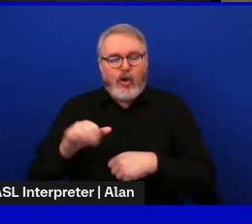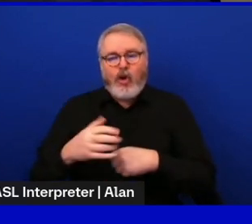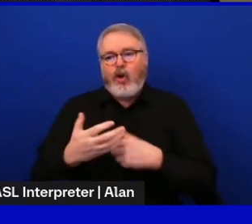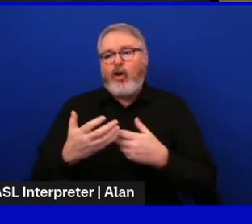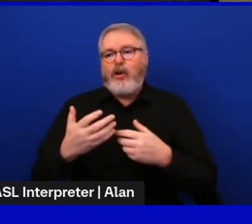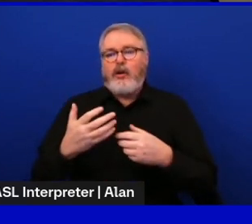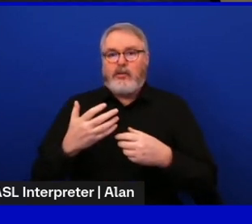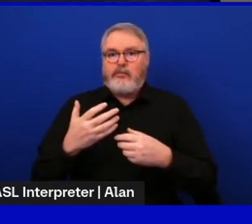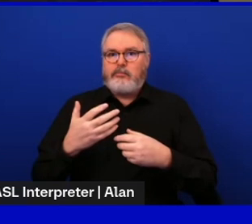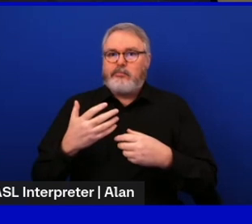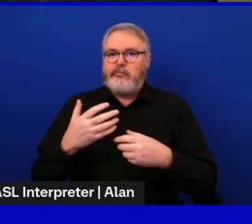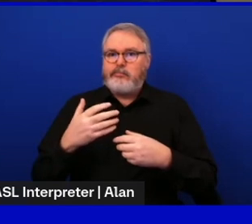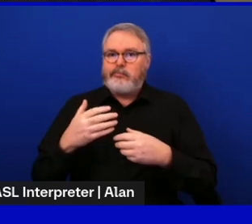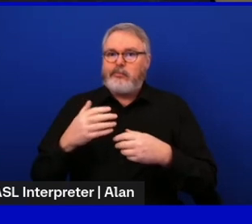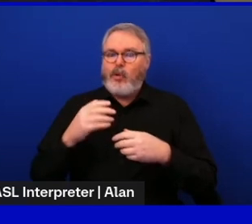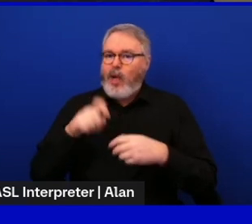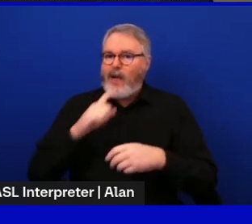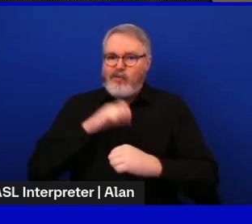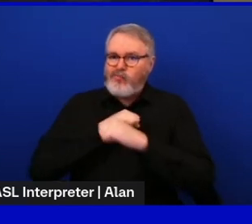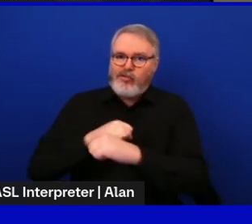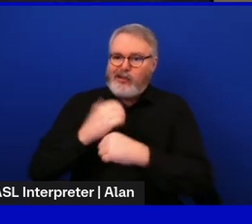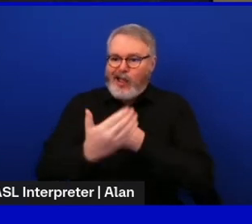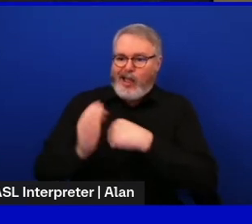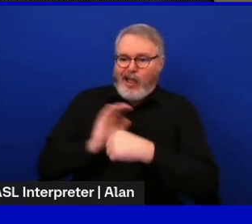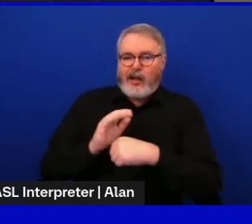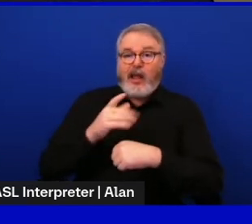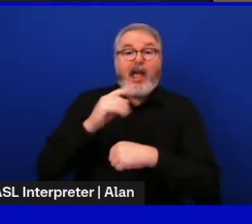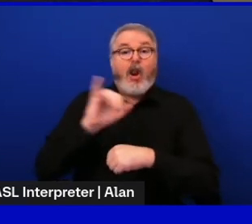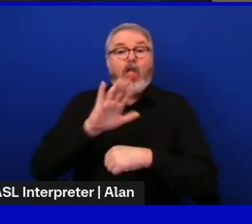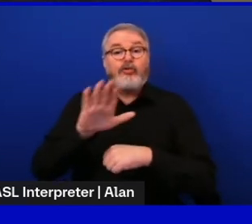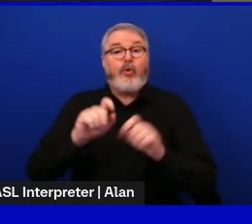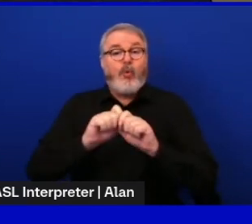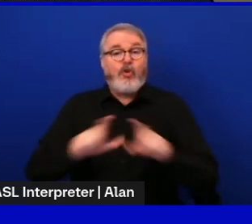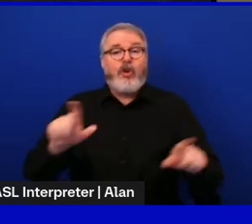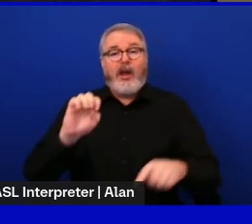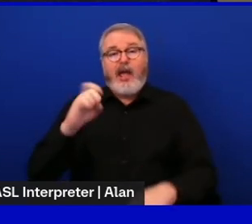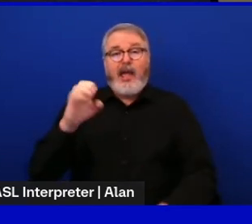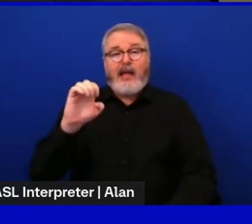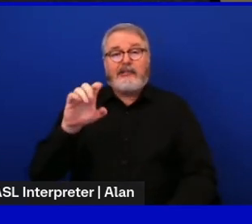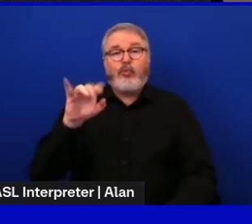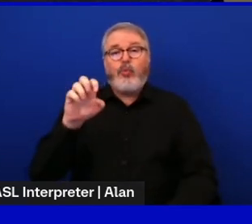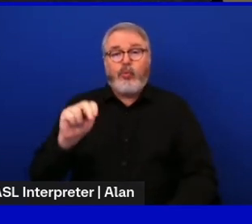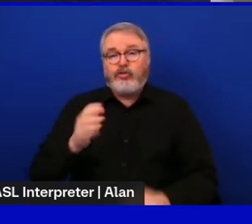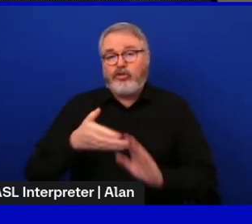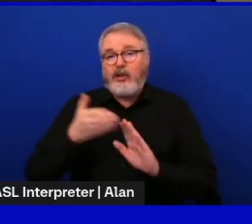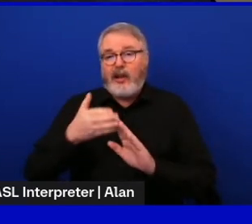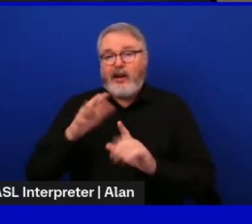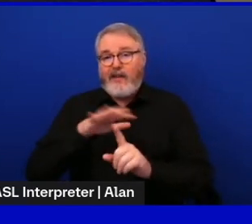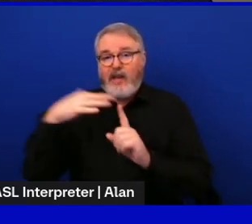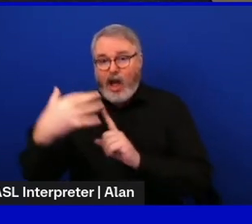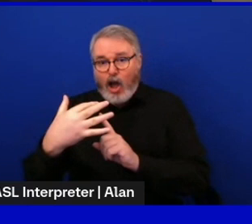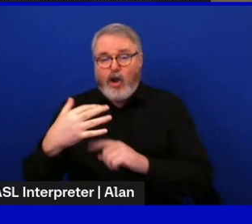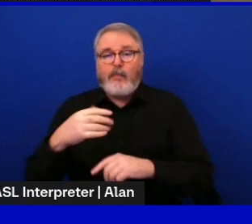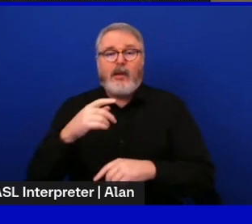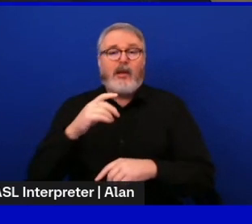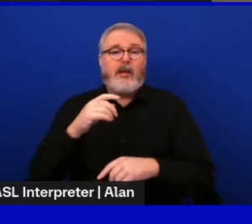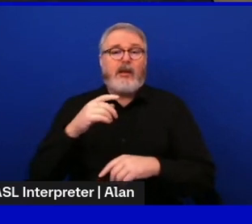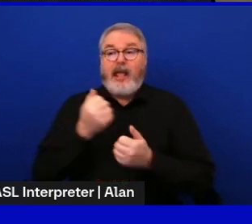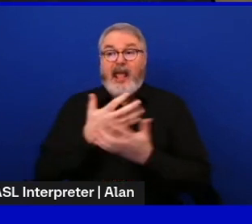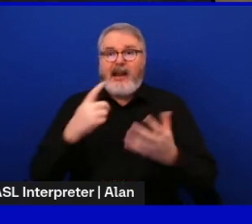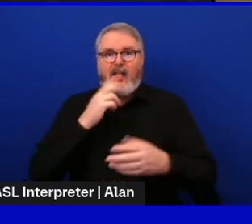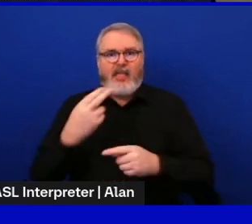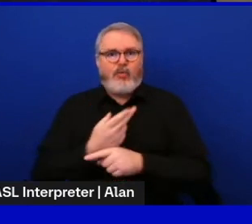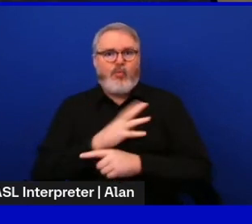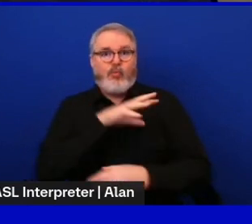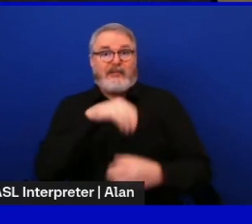kind of you need to protect your execution environment. So there are sensitive values that have been either injected through the environment or used in the environment that